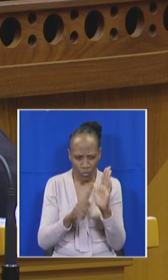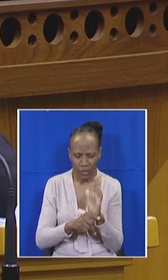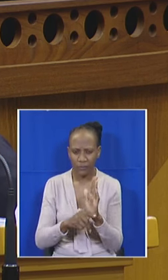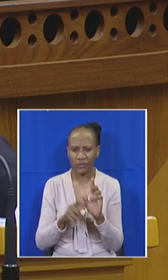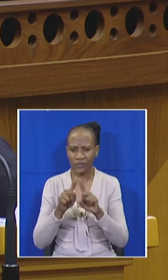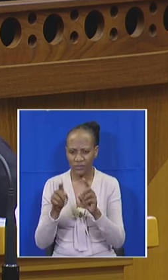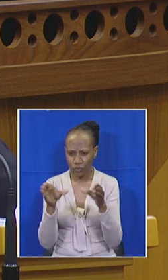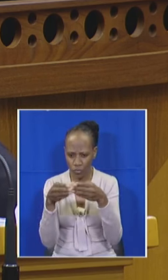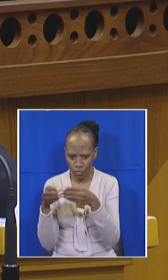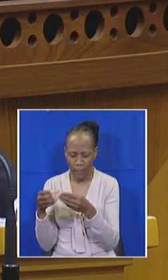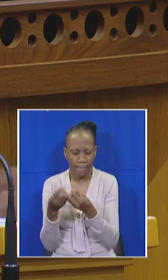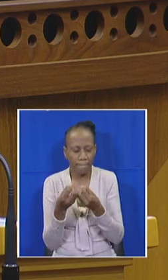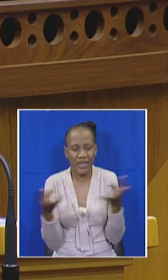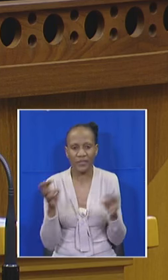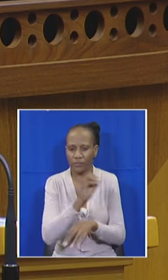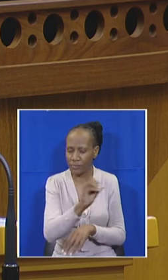athenga kuyo ukudla